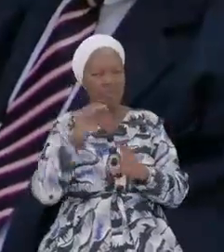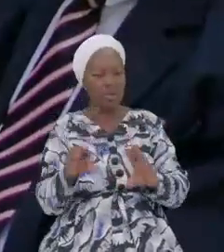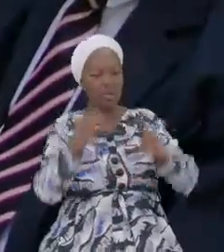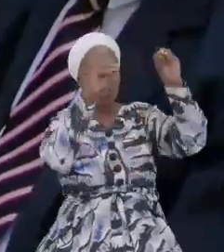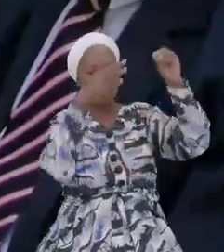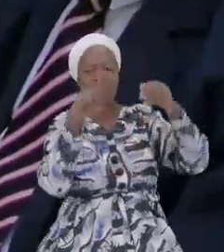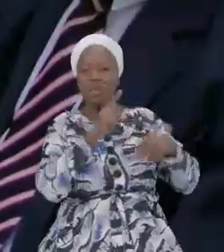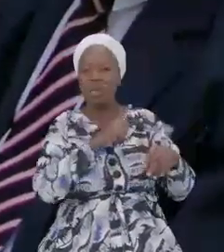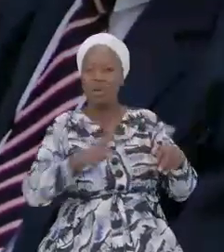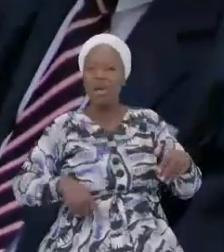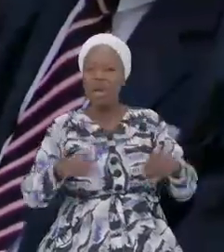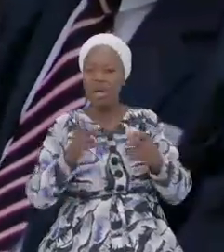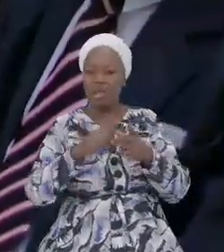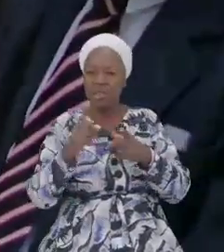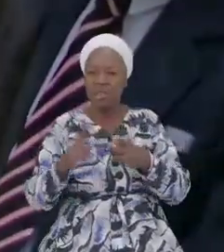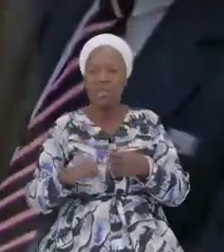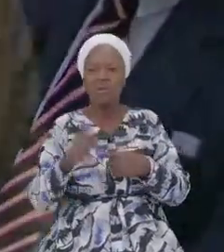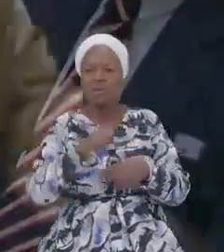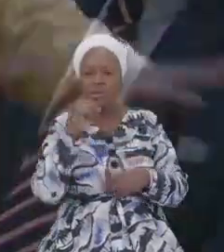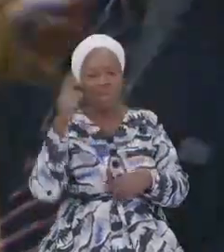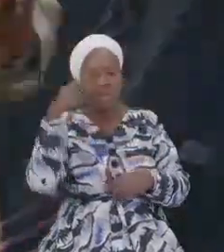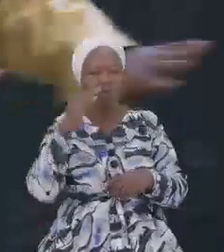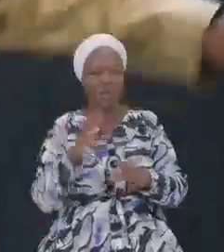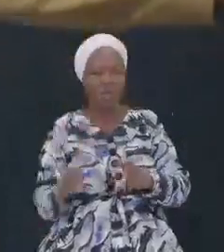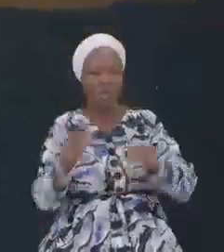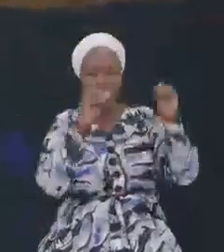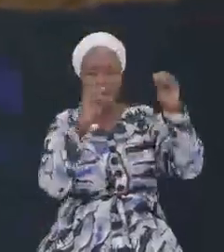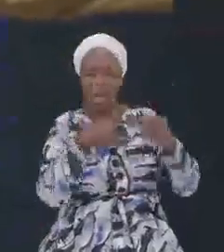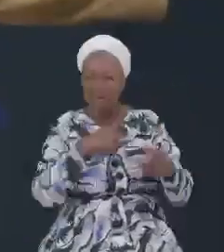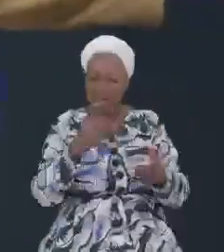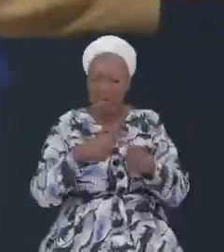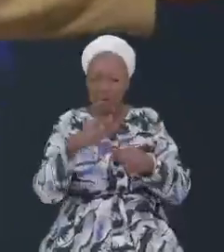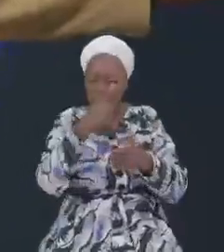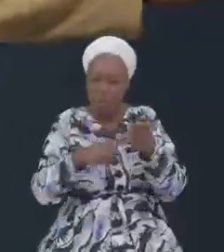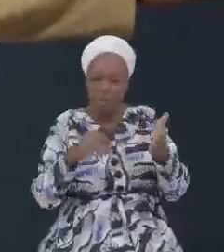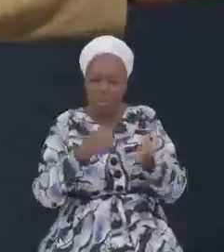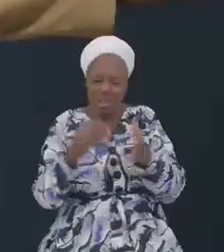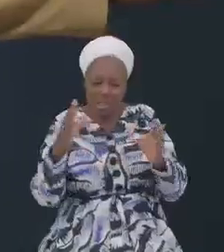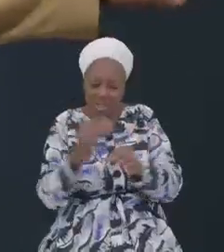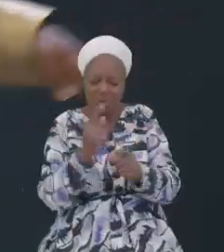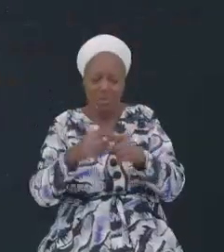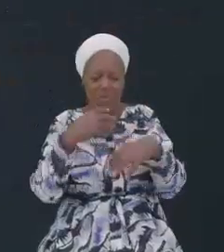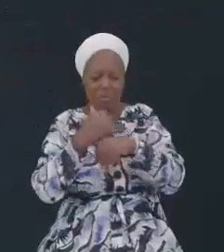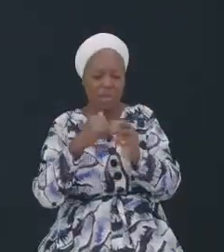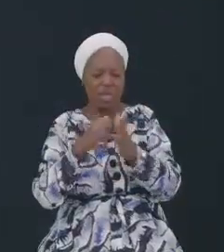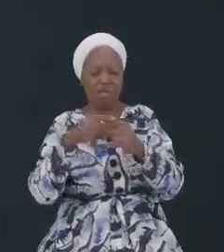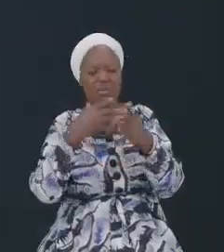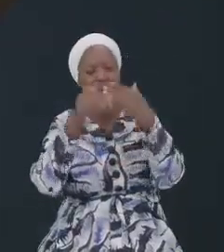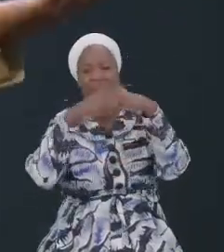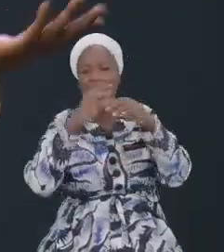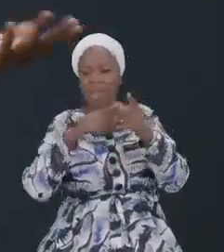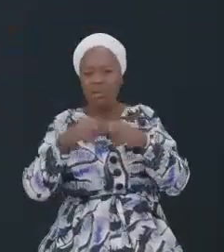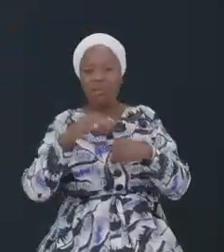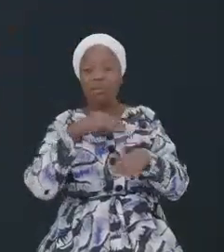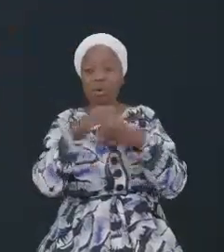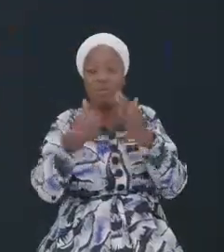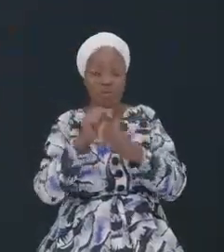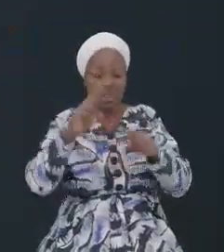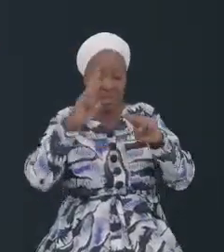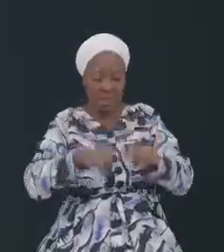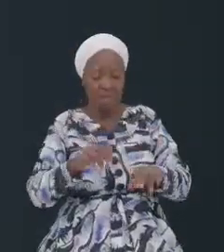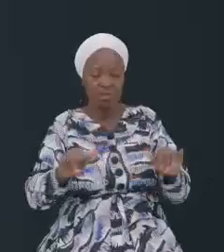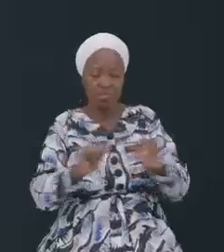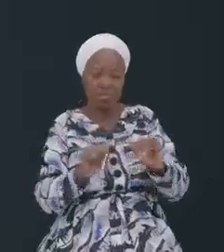what it takes to make it to heaven, and we're now at the same level, we'll be like, you know, the world